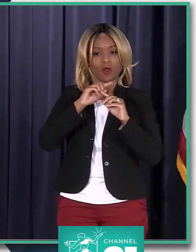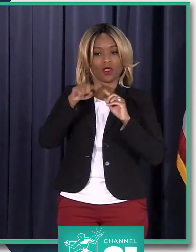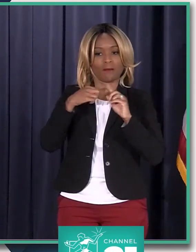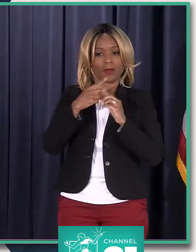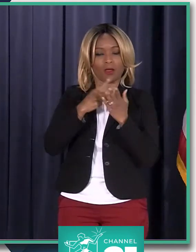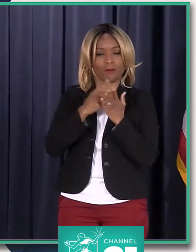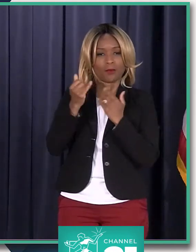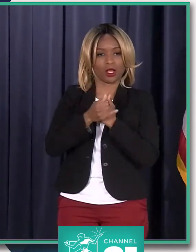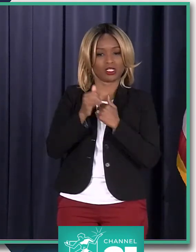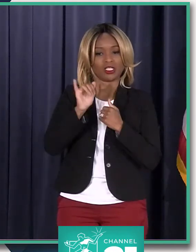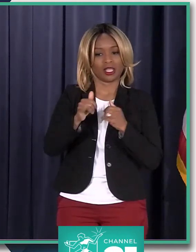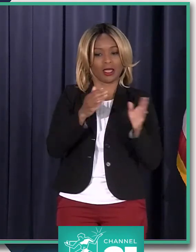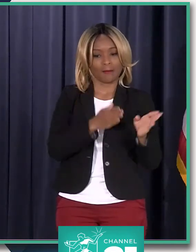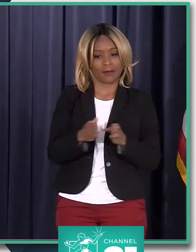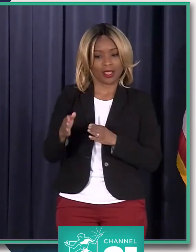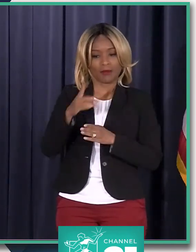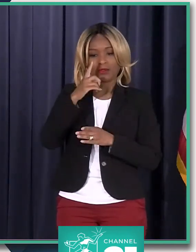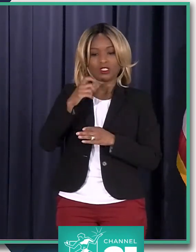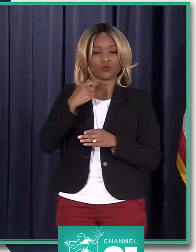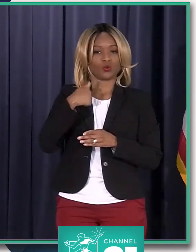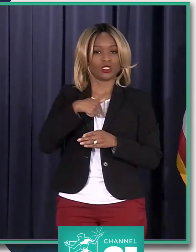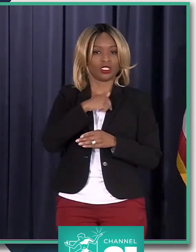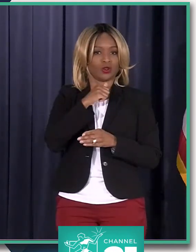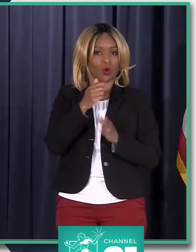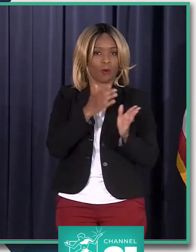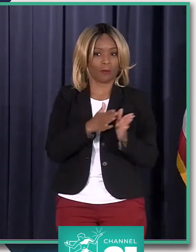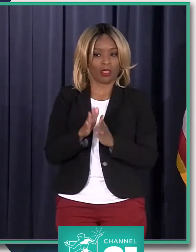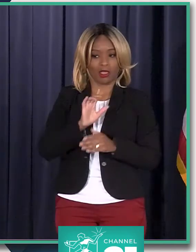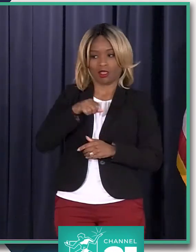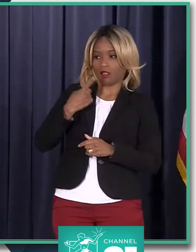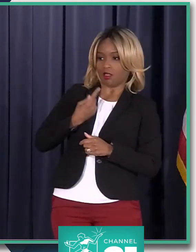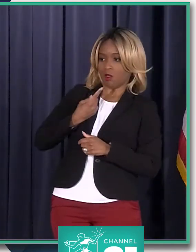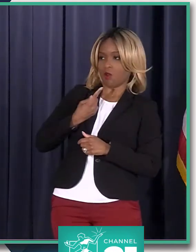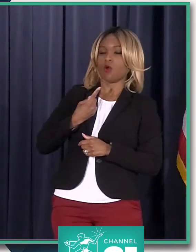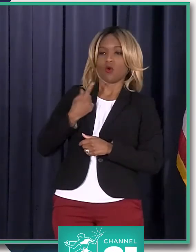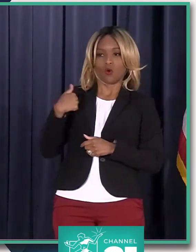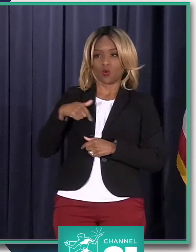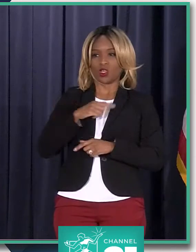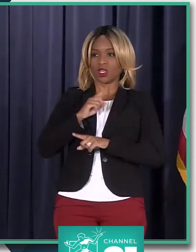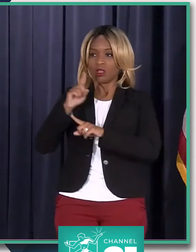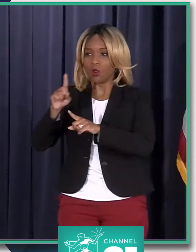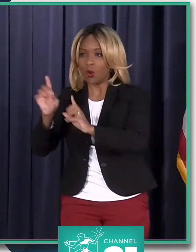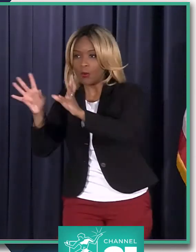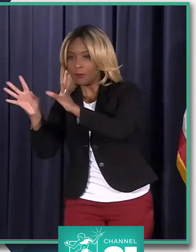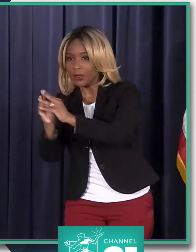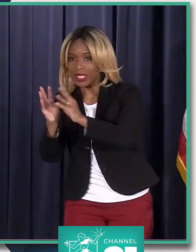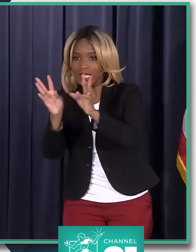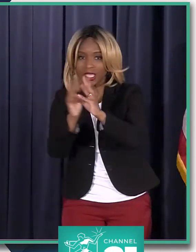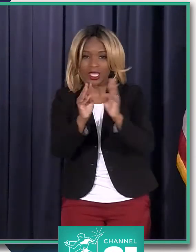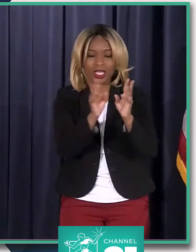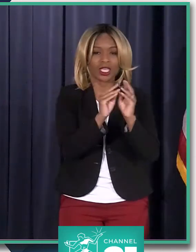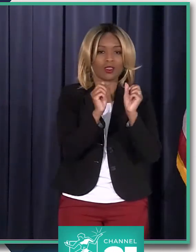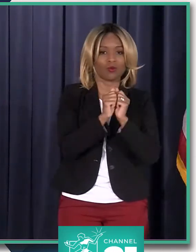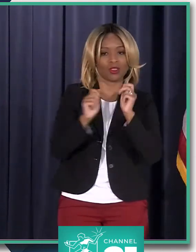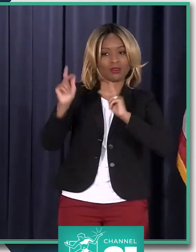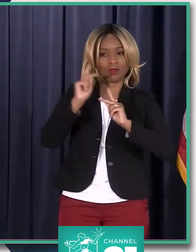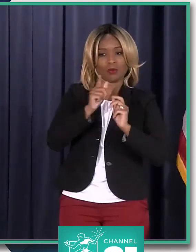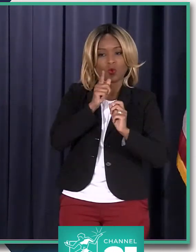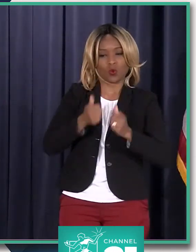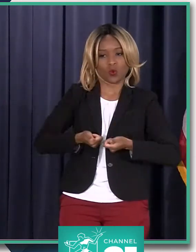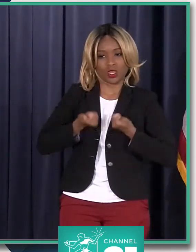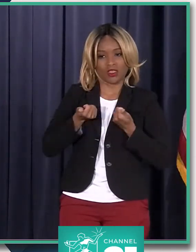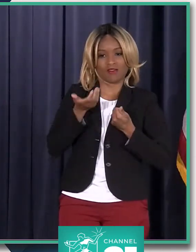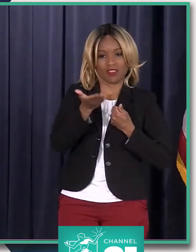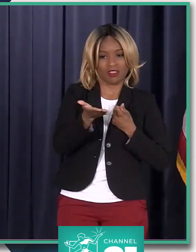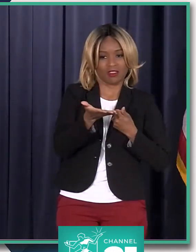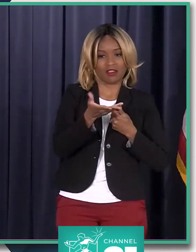planned, because we don't plan them in a vacuum, as you know. We meet with the neighborhood and find out exactly what they